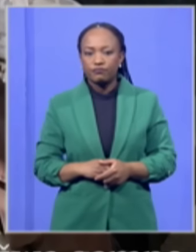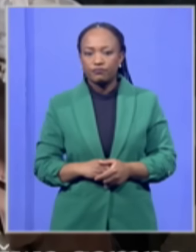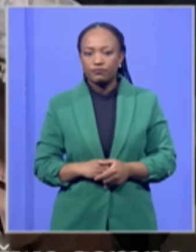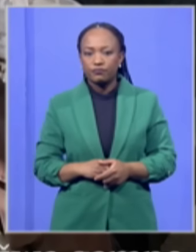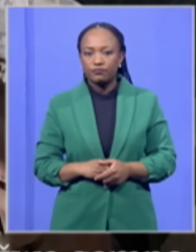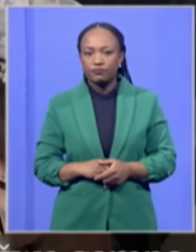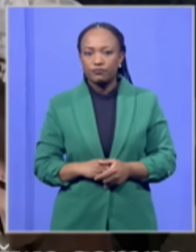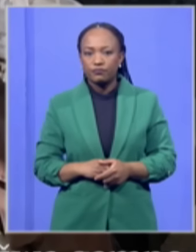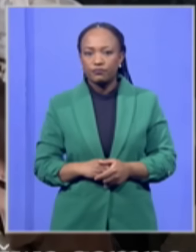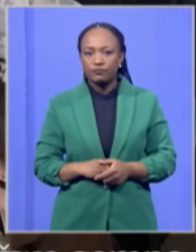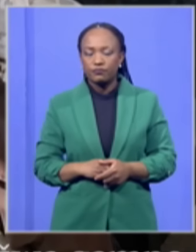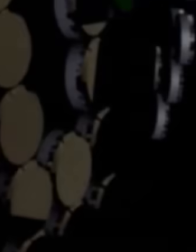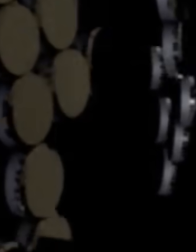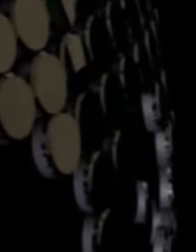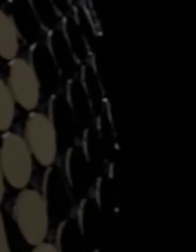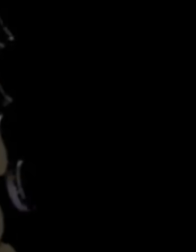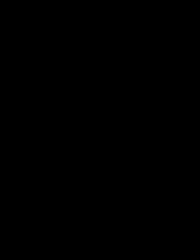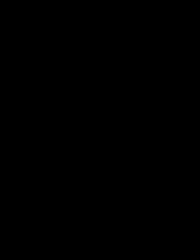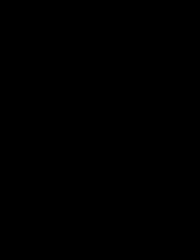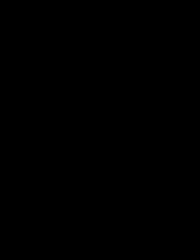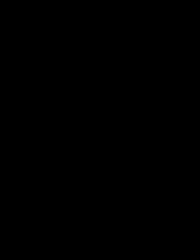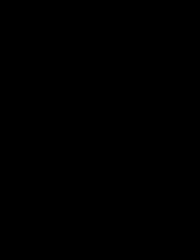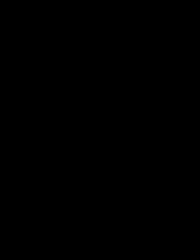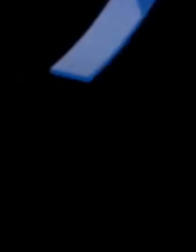News, Mahikeng.